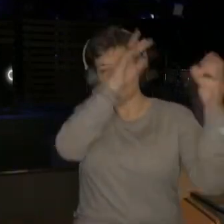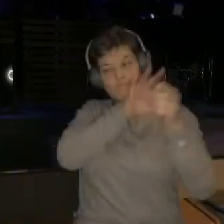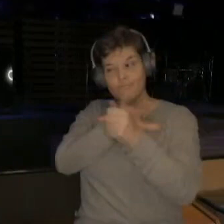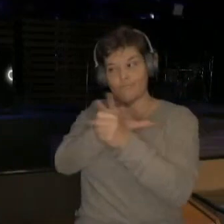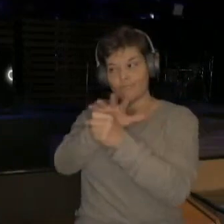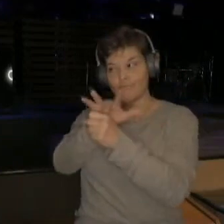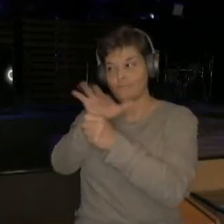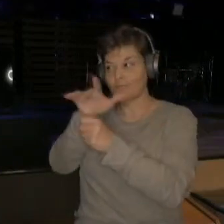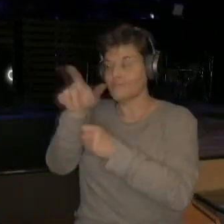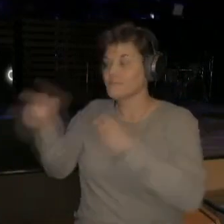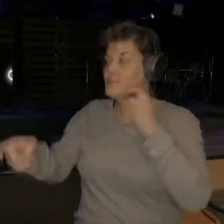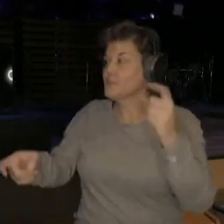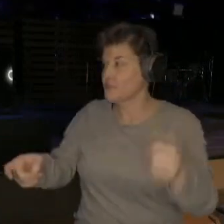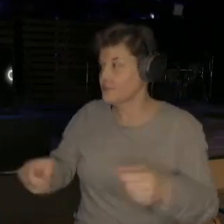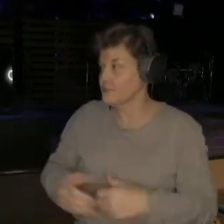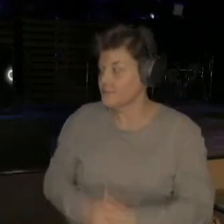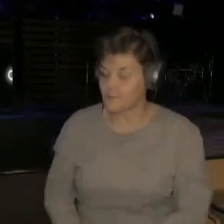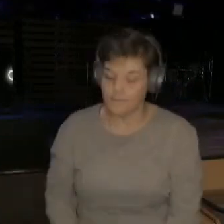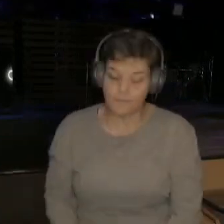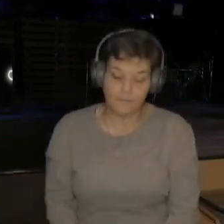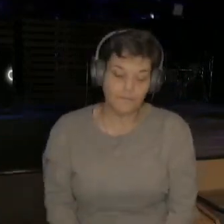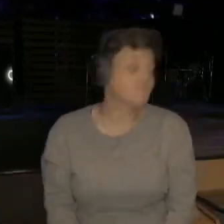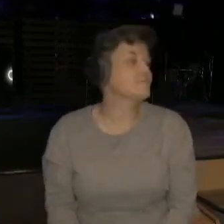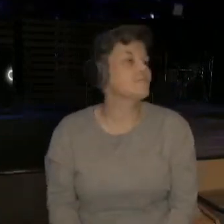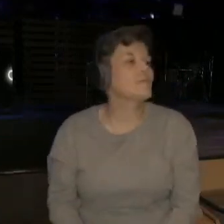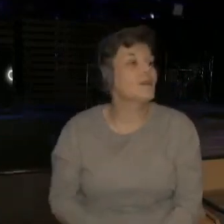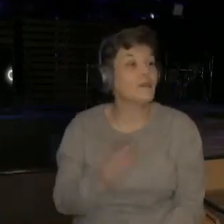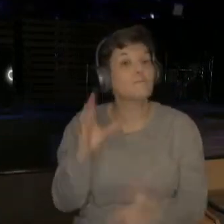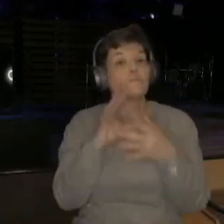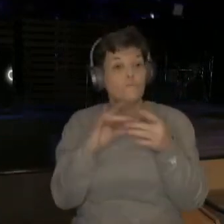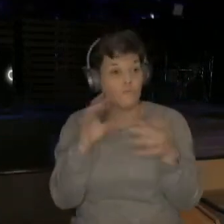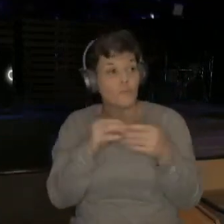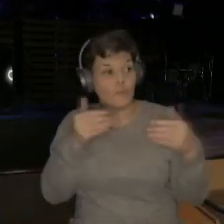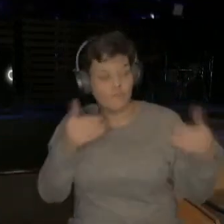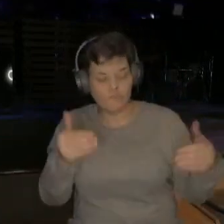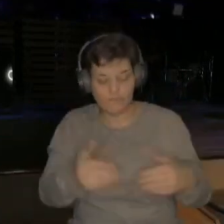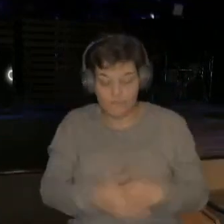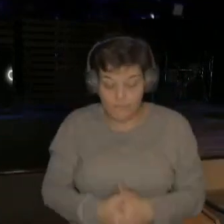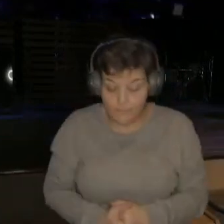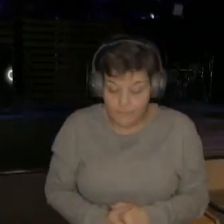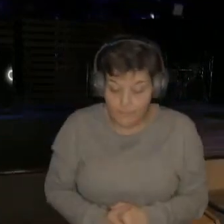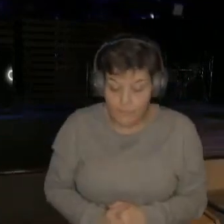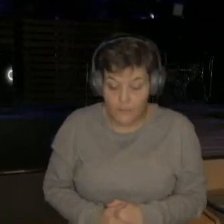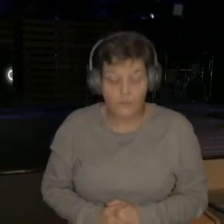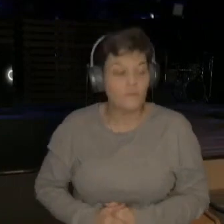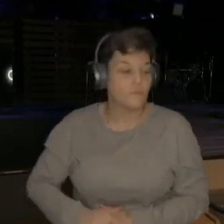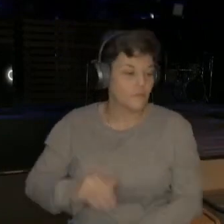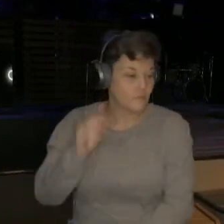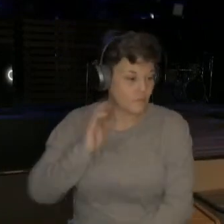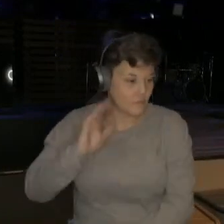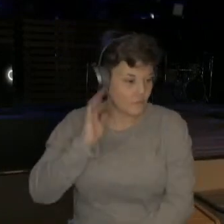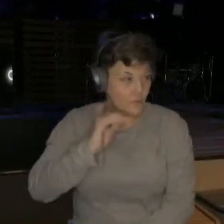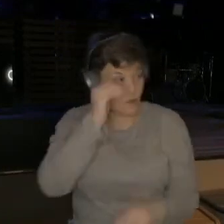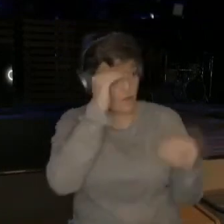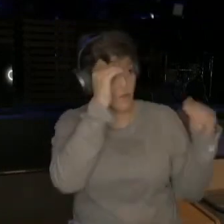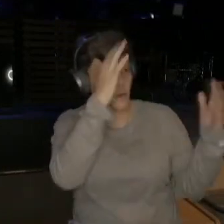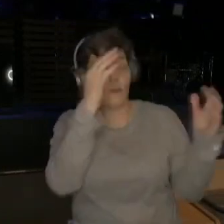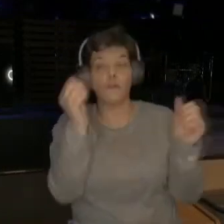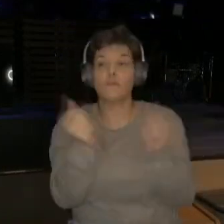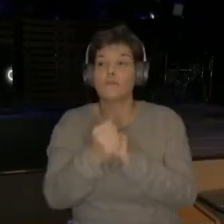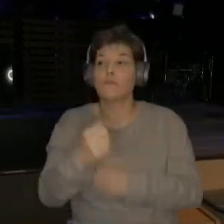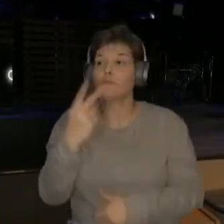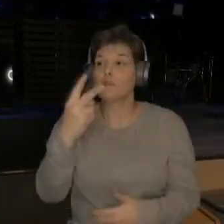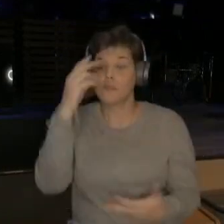This is how the story goes. Once there was a father with two sons. The younger son came to his father and